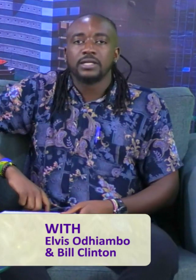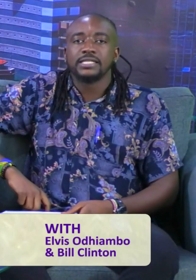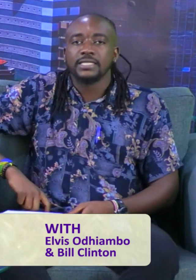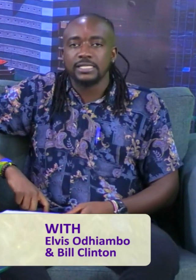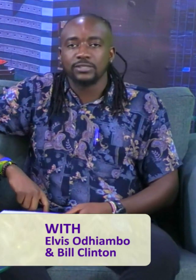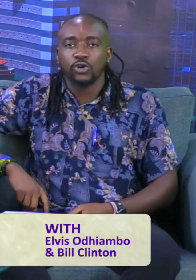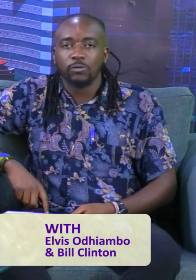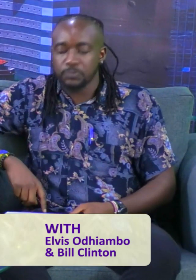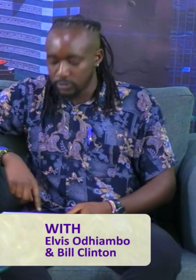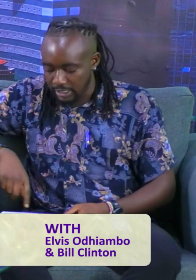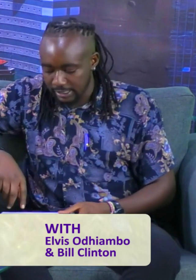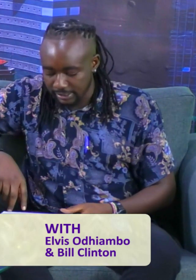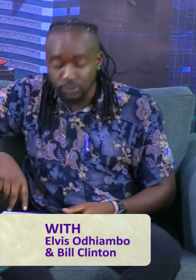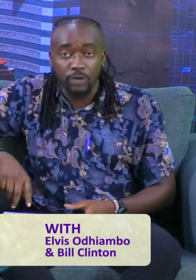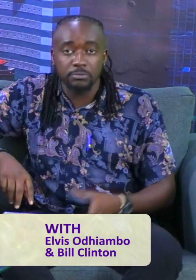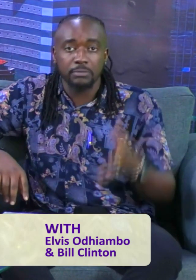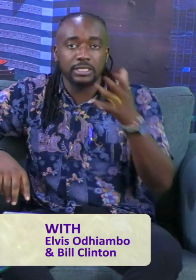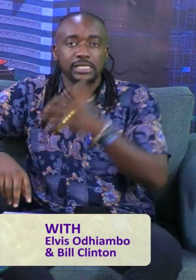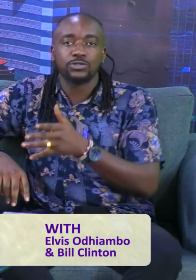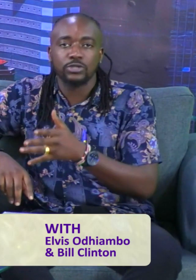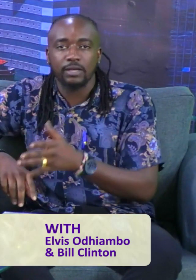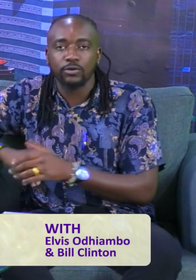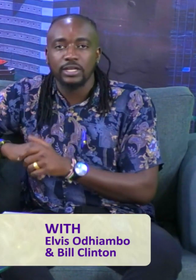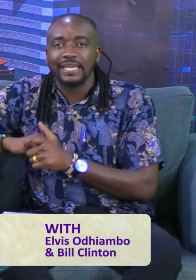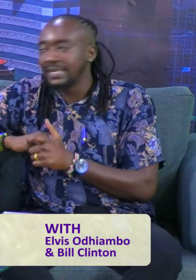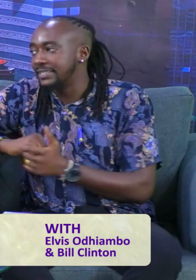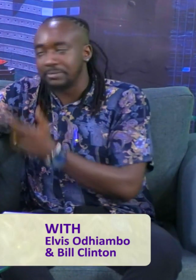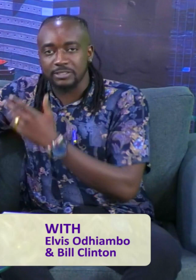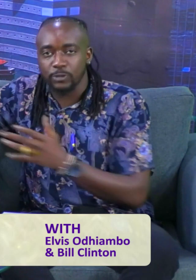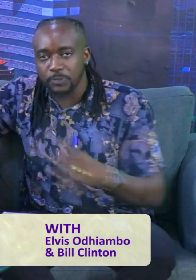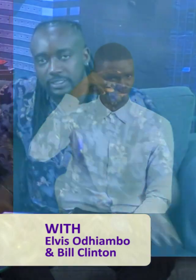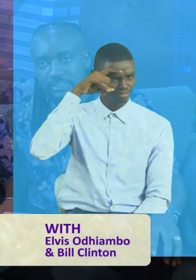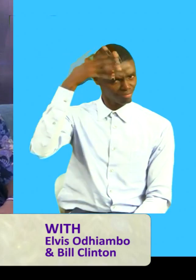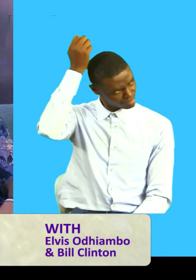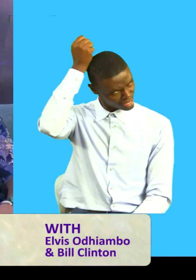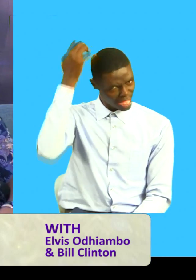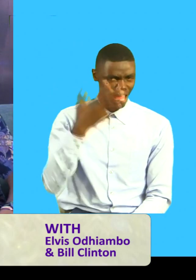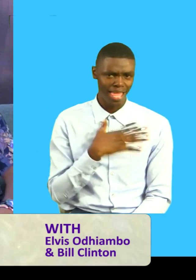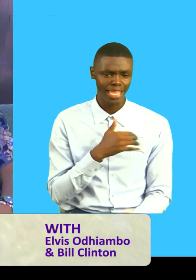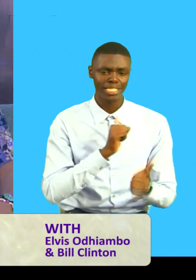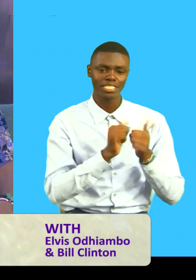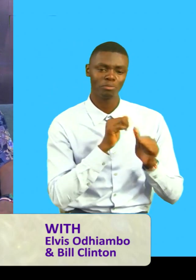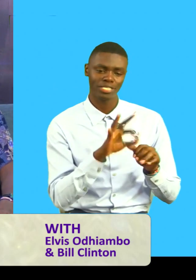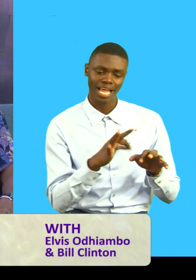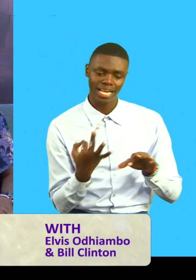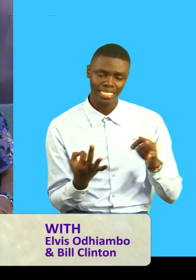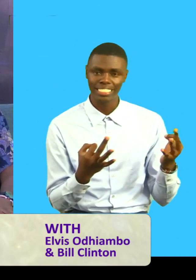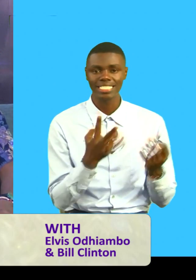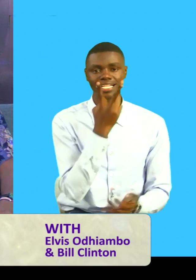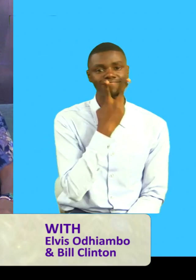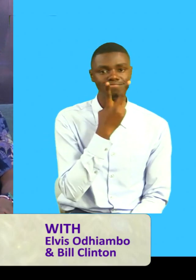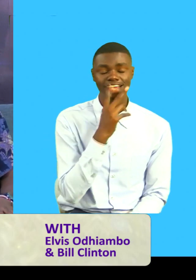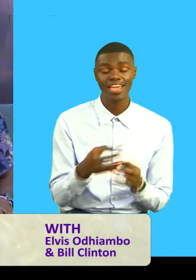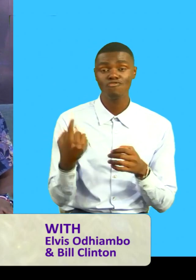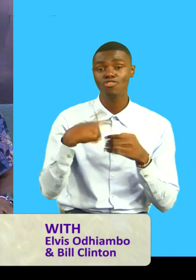break. Remember, this is your home of sports analysis. You are with me, Bill Clinton Odhiambo, and my sports pundits as well, Elvis Okini. In case you're just joining